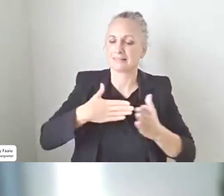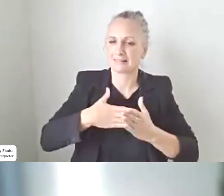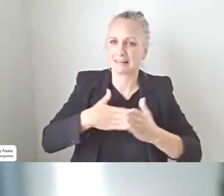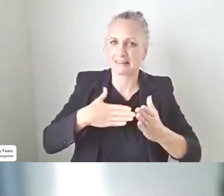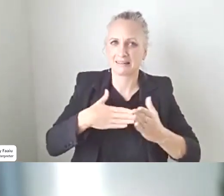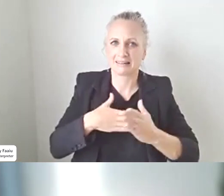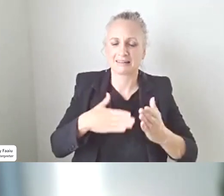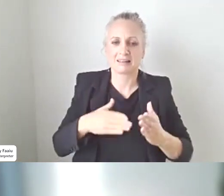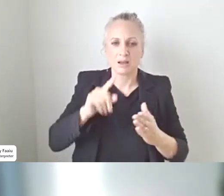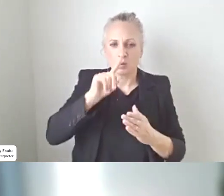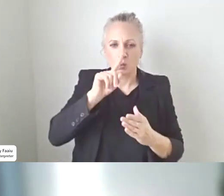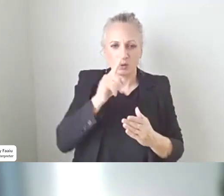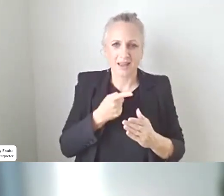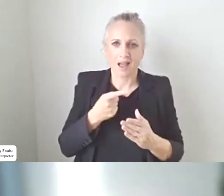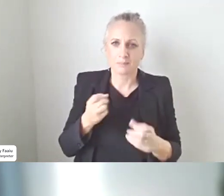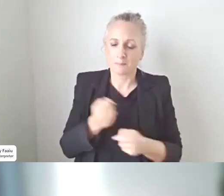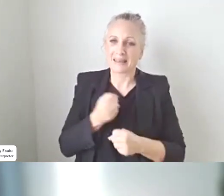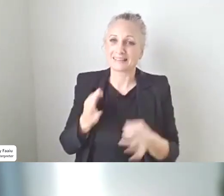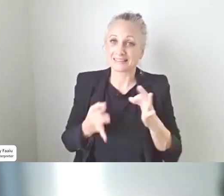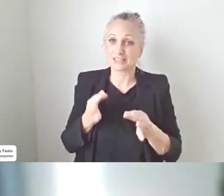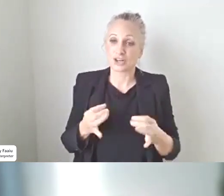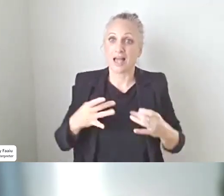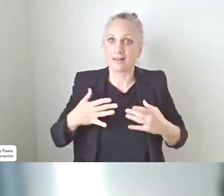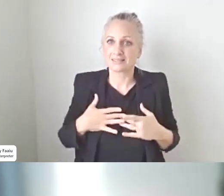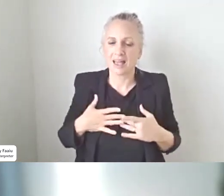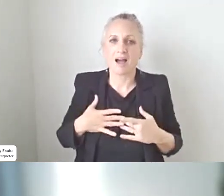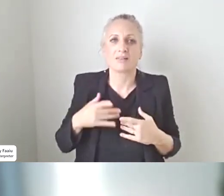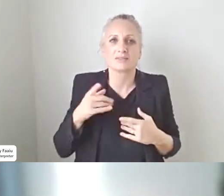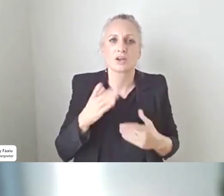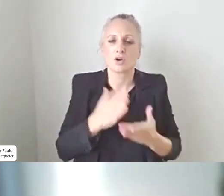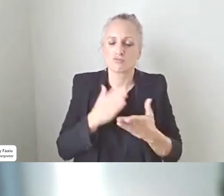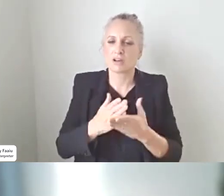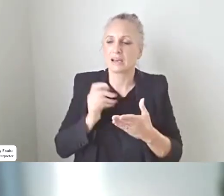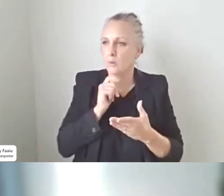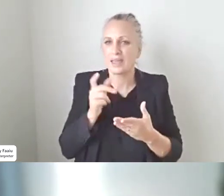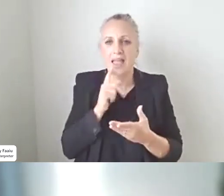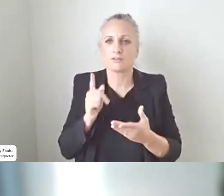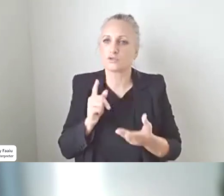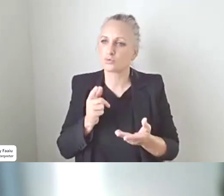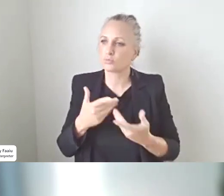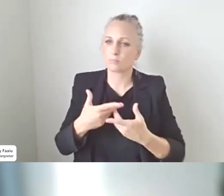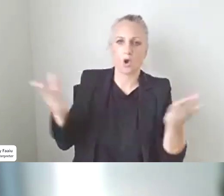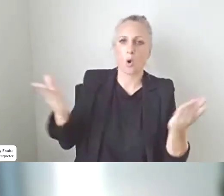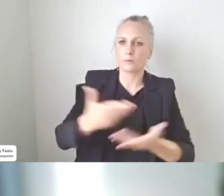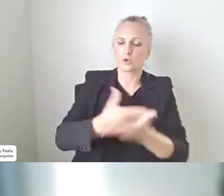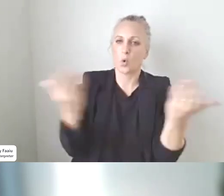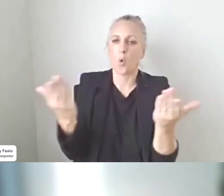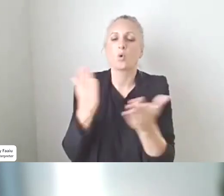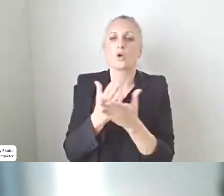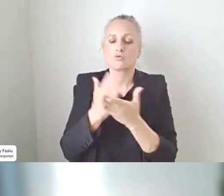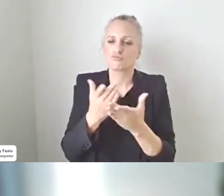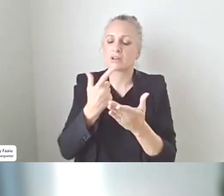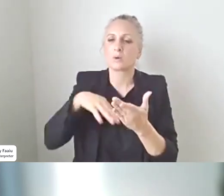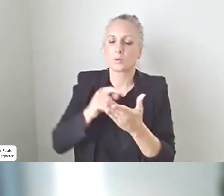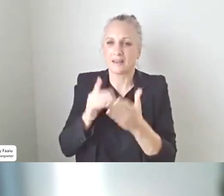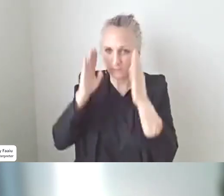pick our market share. We serve everyone, and there's no alternative to going elsewhere for service. So really focusing on service for everyone has to